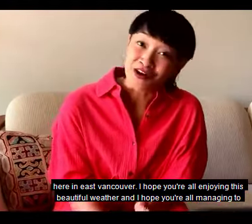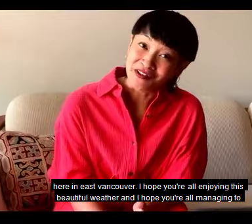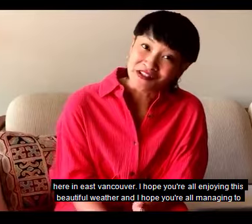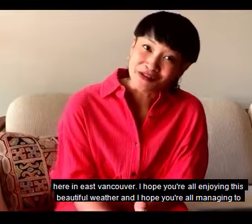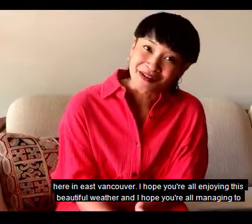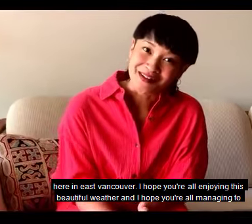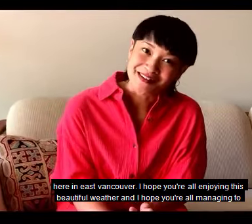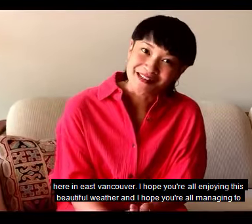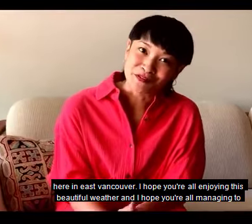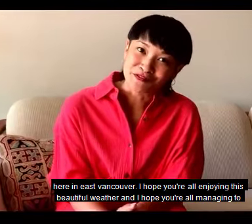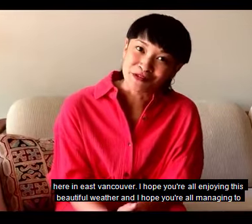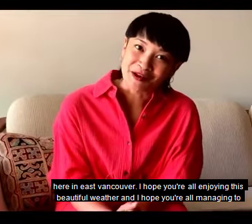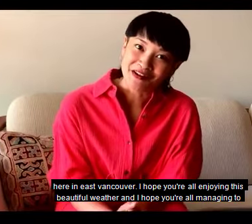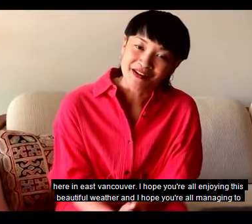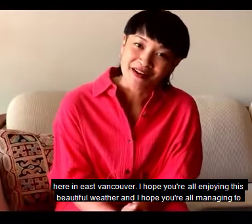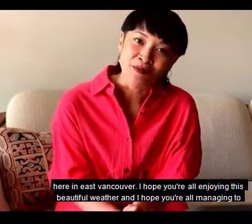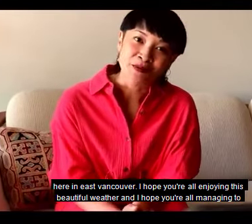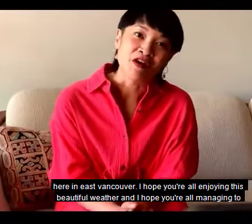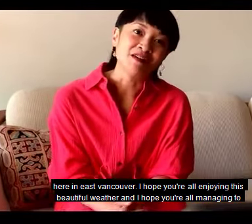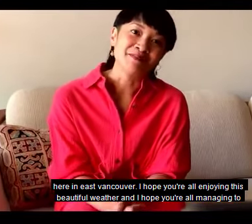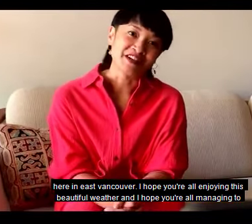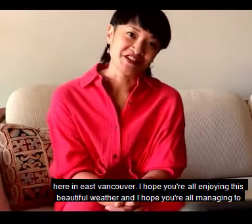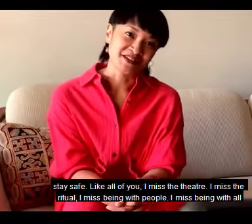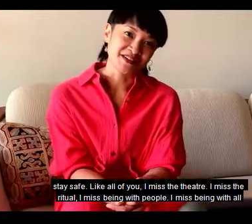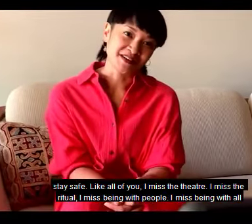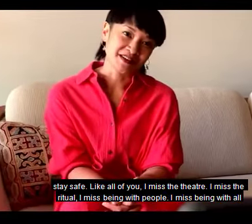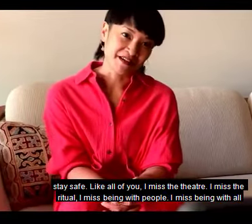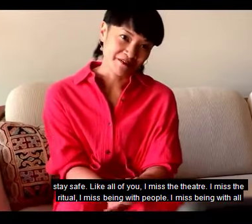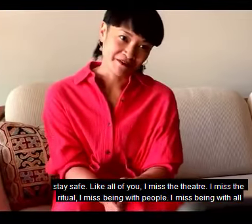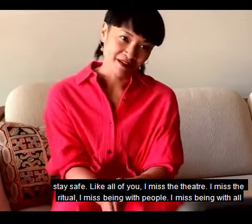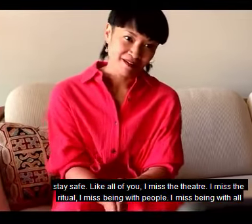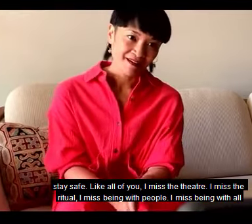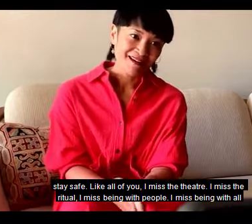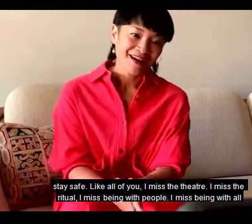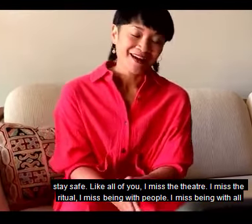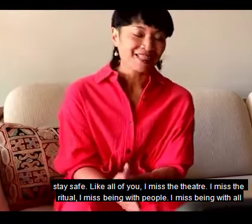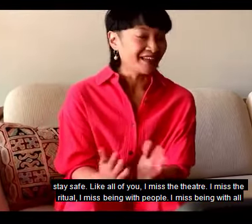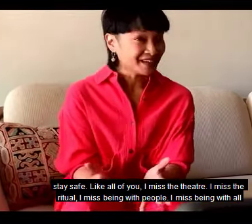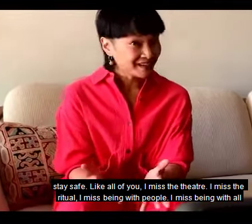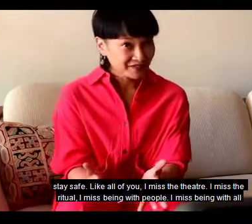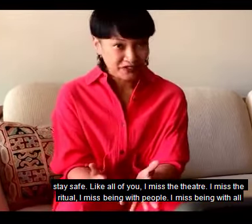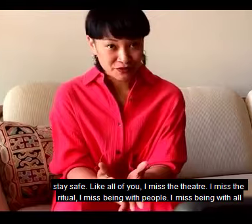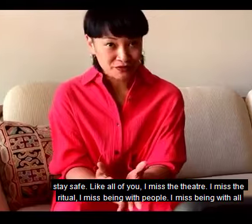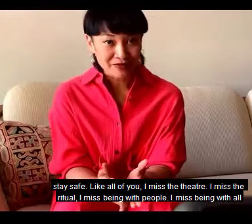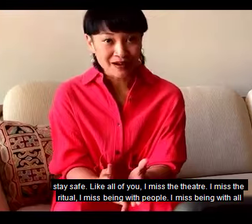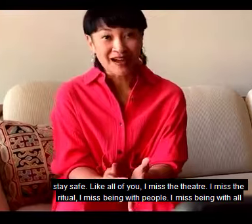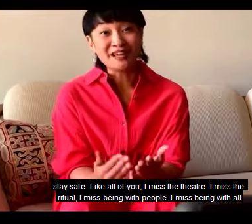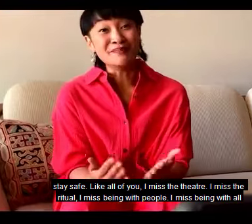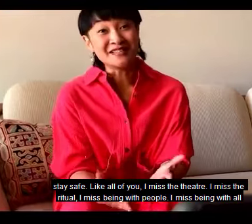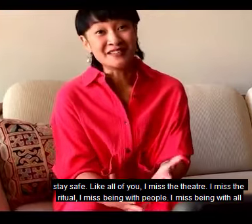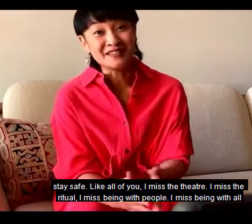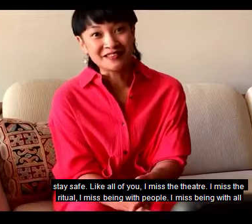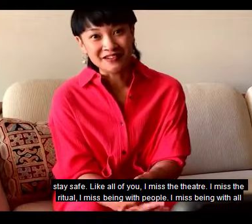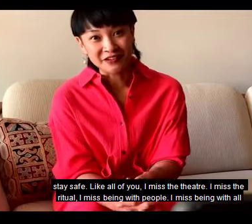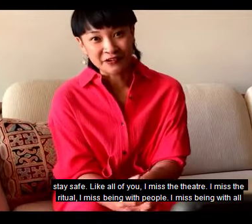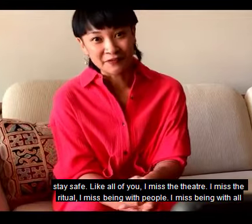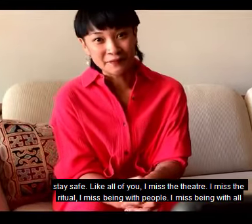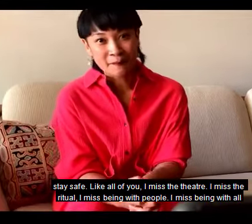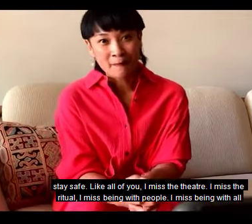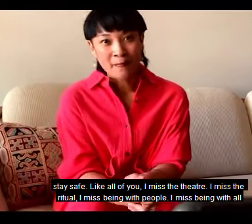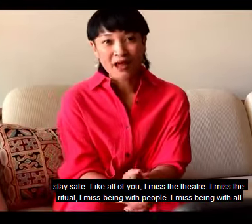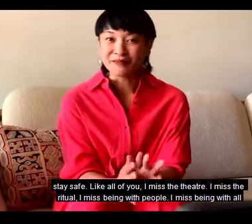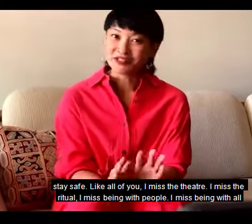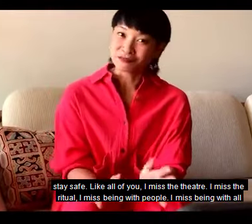I hope you're all enjoying this beautiful weather, and I hope you're all managing to stay safe. Like all of you, I miss the